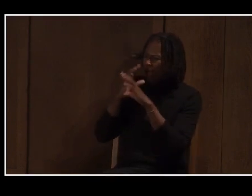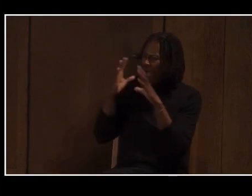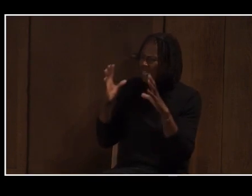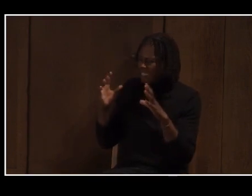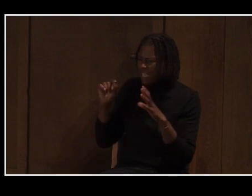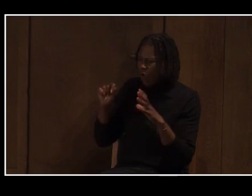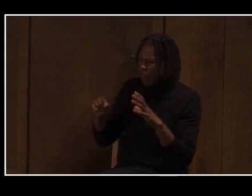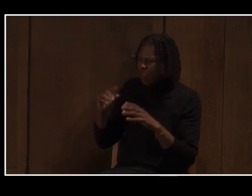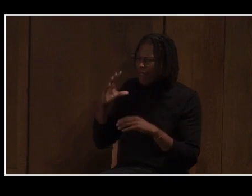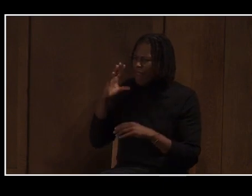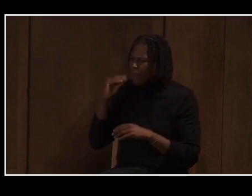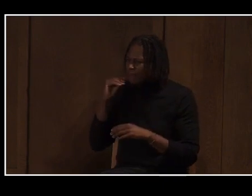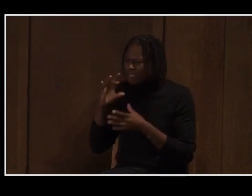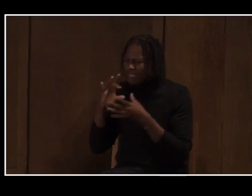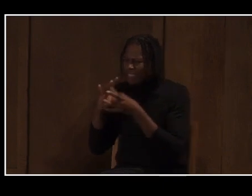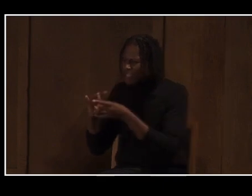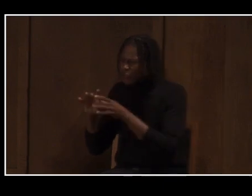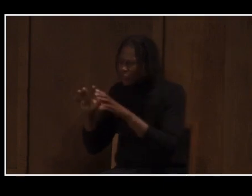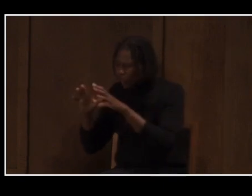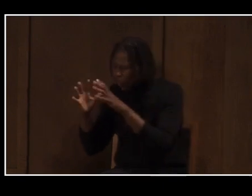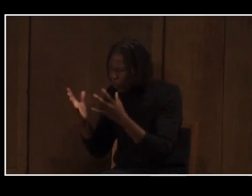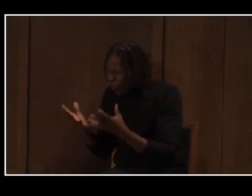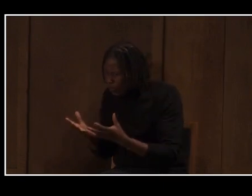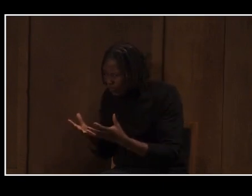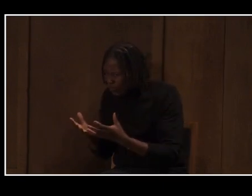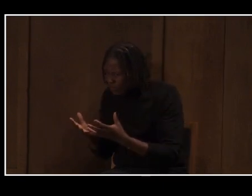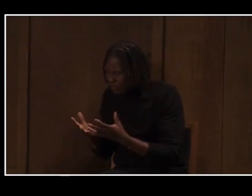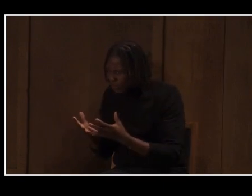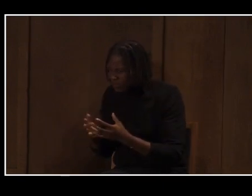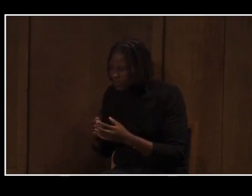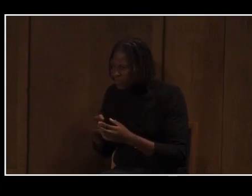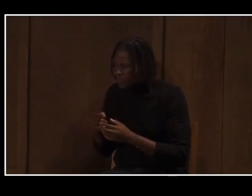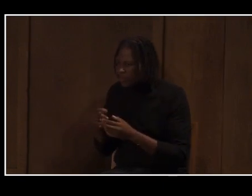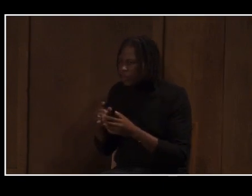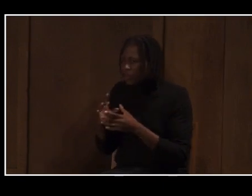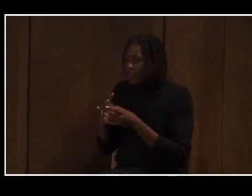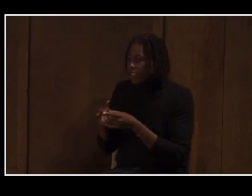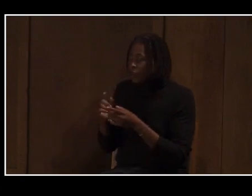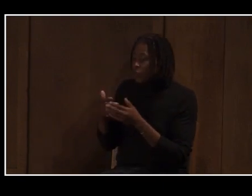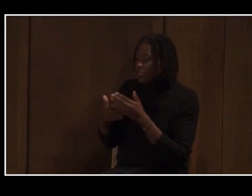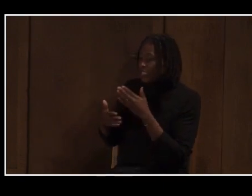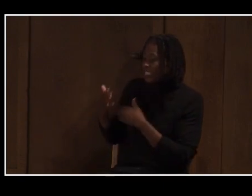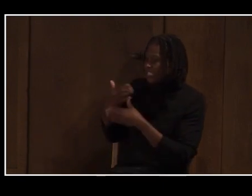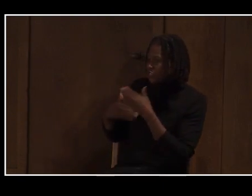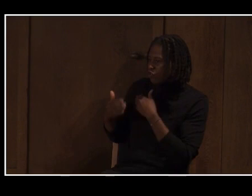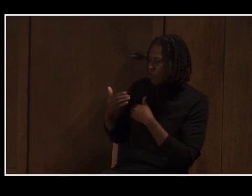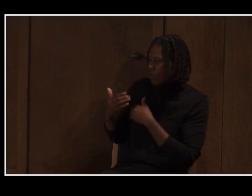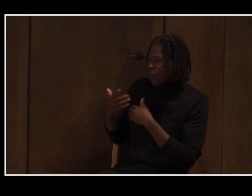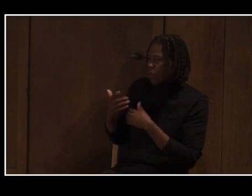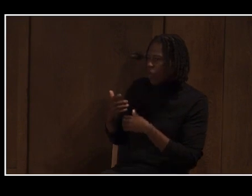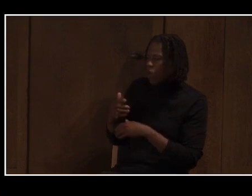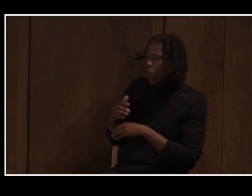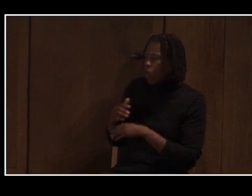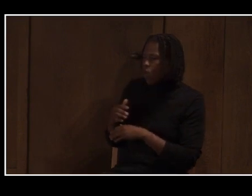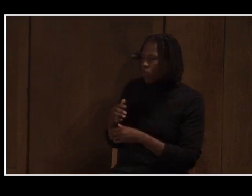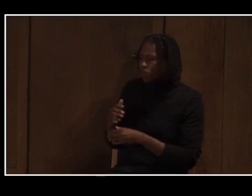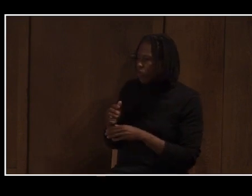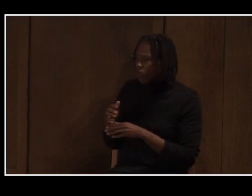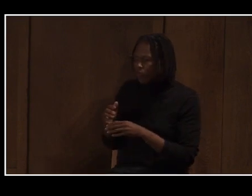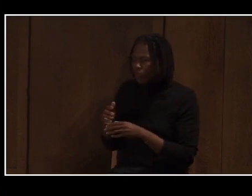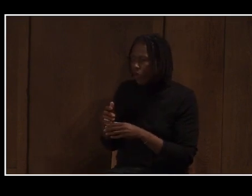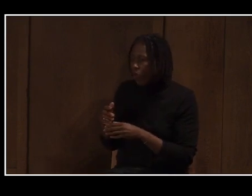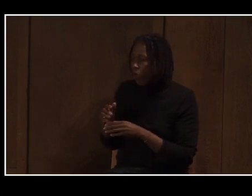cosmos, that relate to kind of grounded historical non-realities, realities with